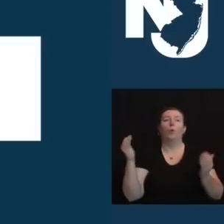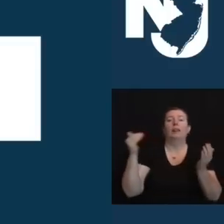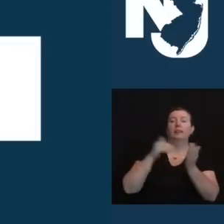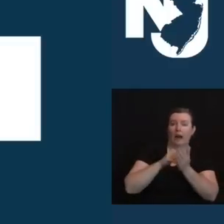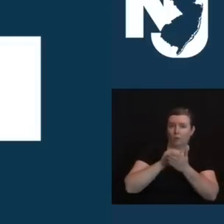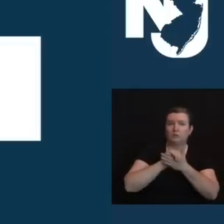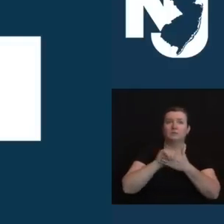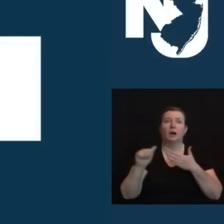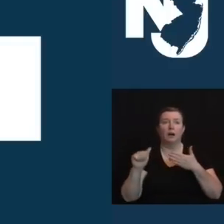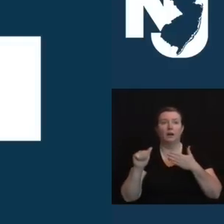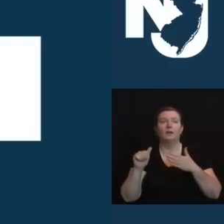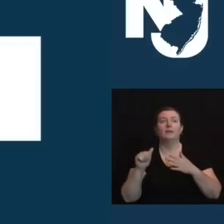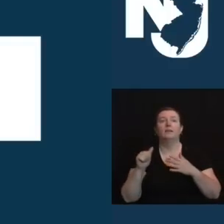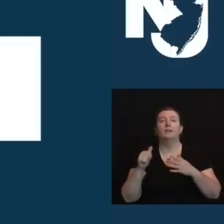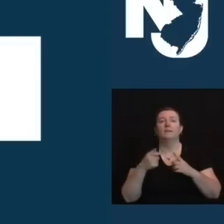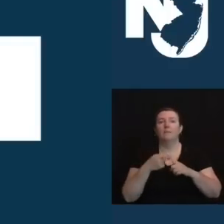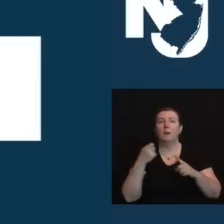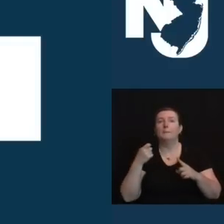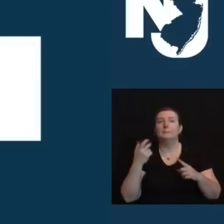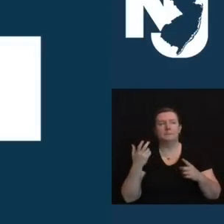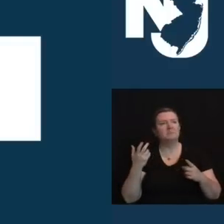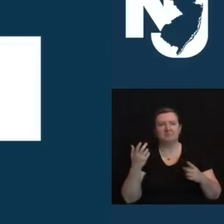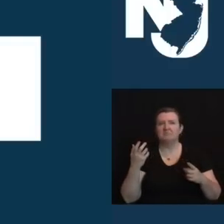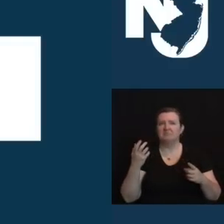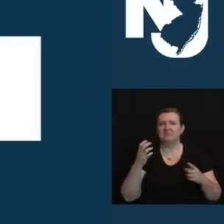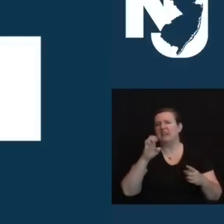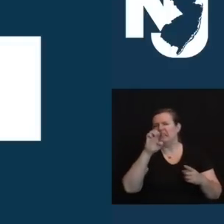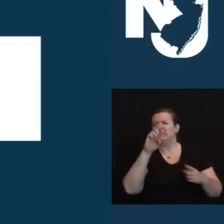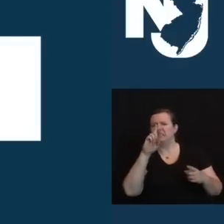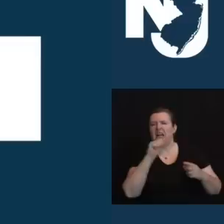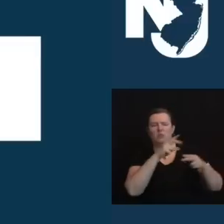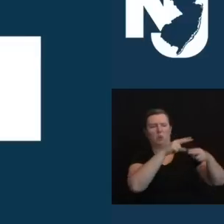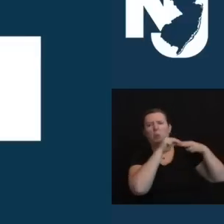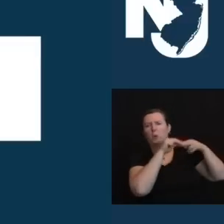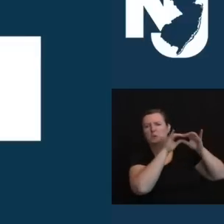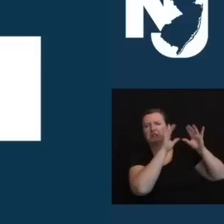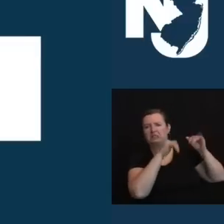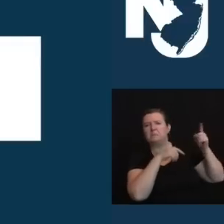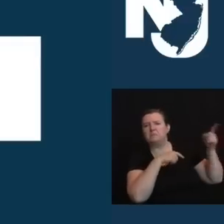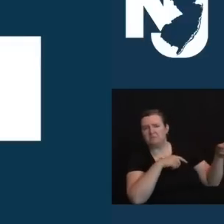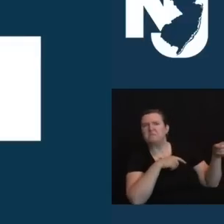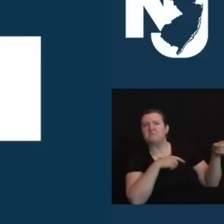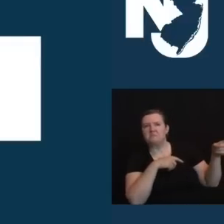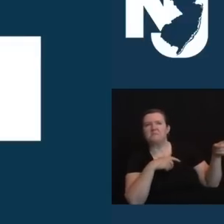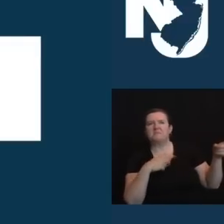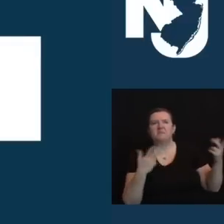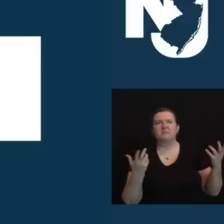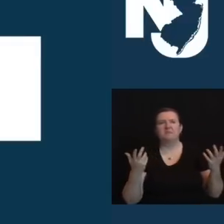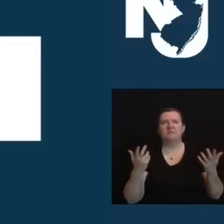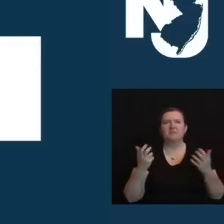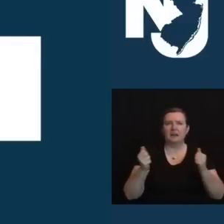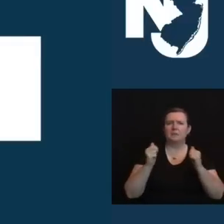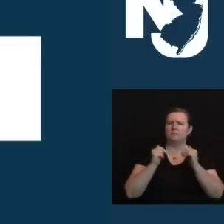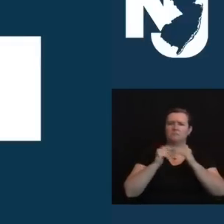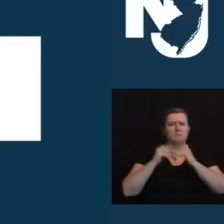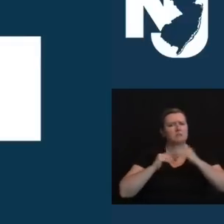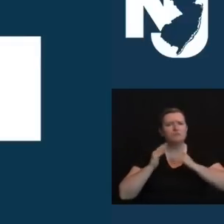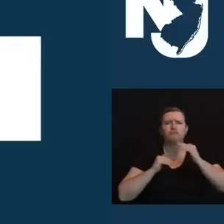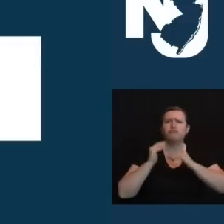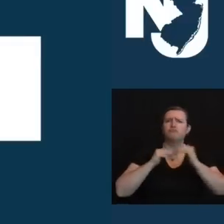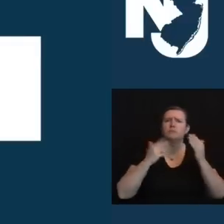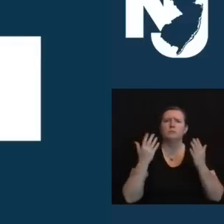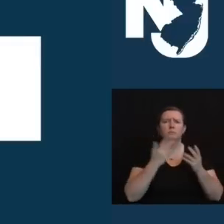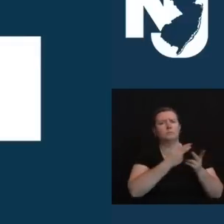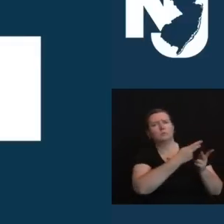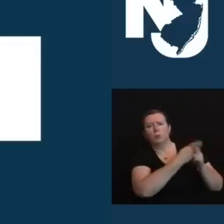was recently able to close on $230,000 in new capital investments. Even through this pandemic,